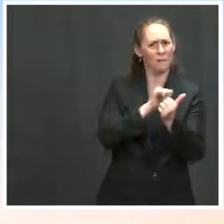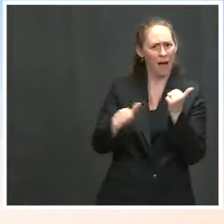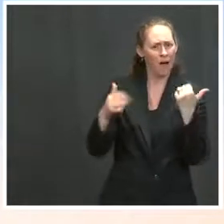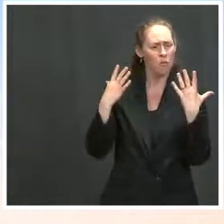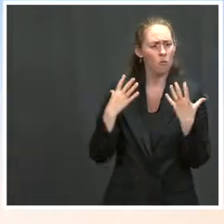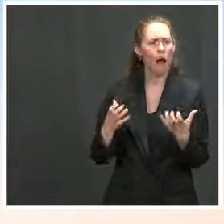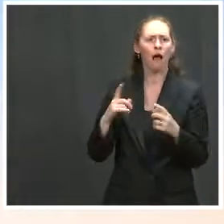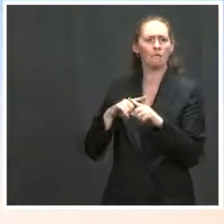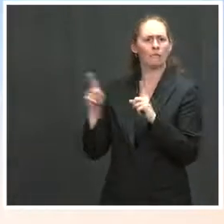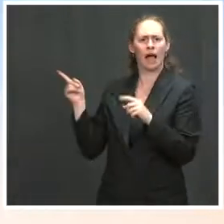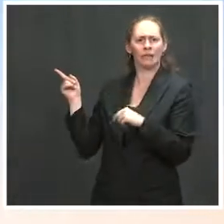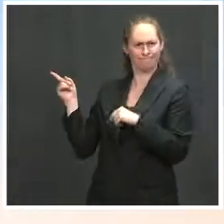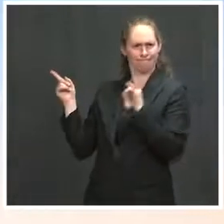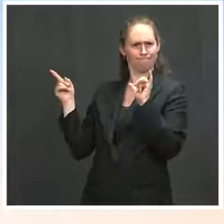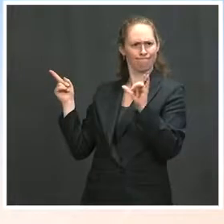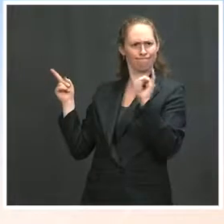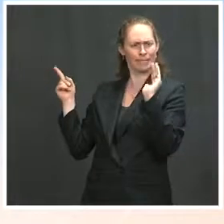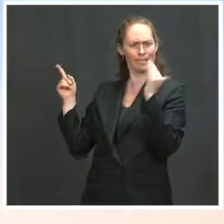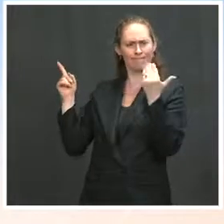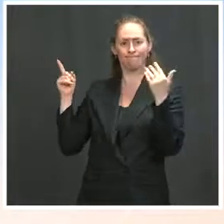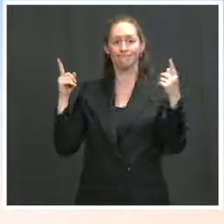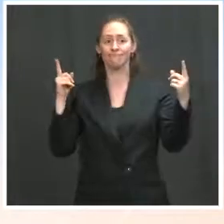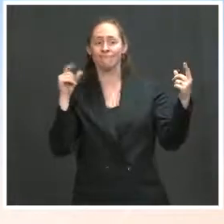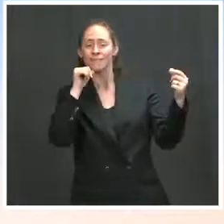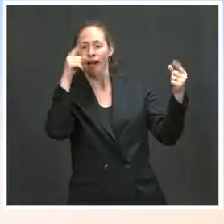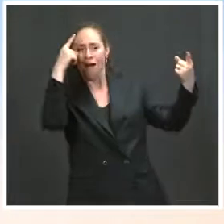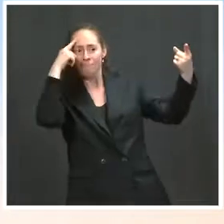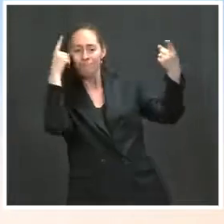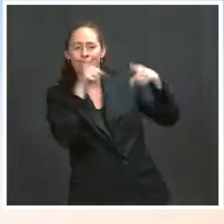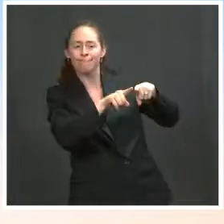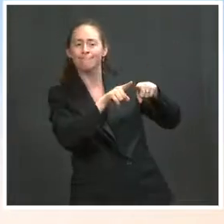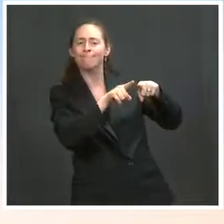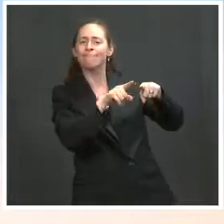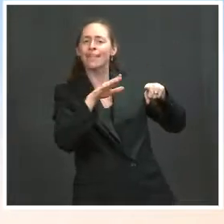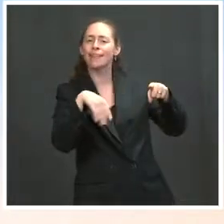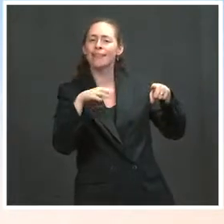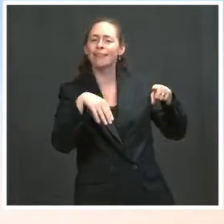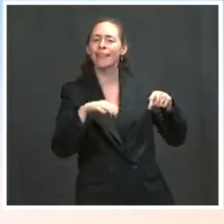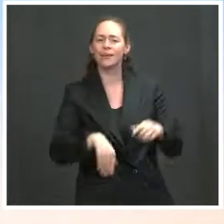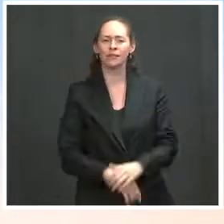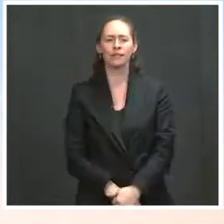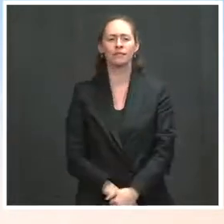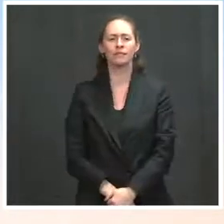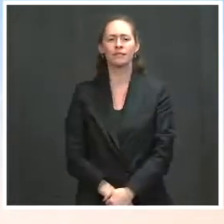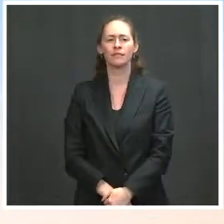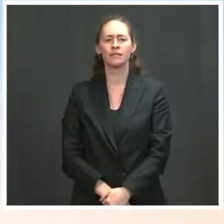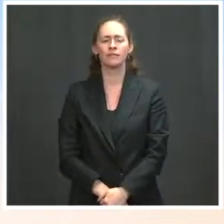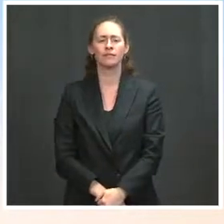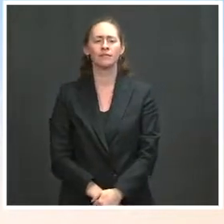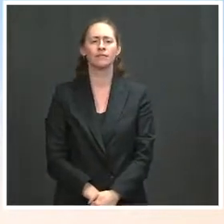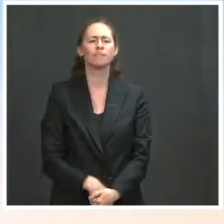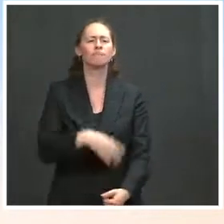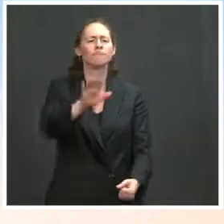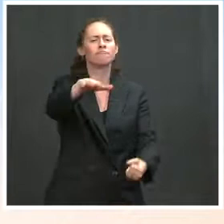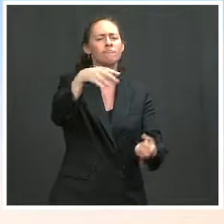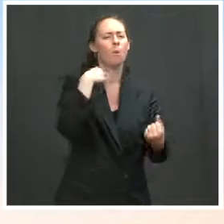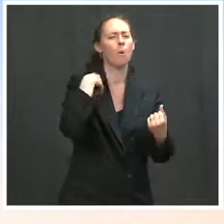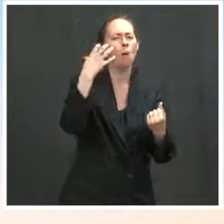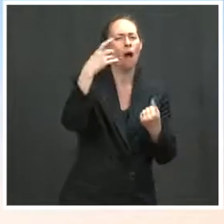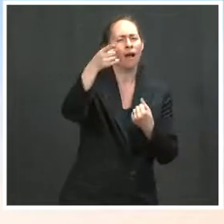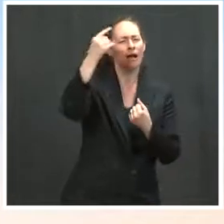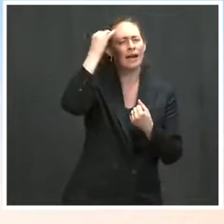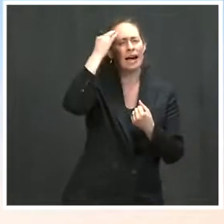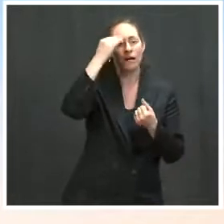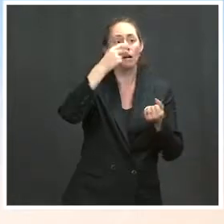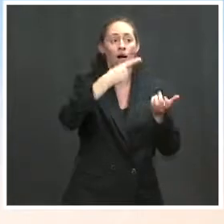Well, all of this negotiation is being led by the president. If you think about the memo, the counteroffer that he put out